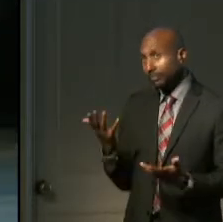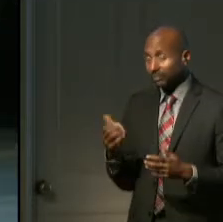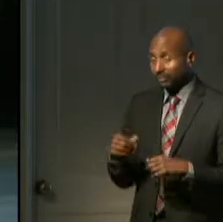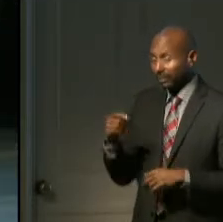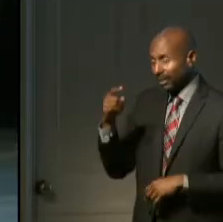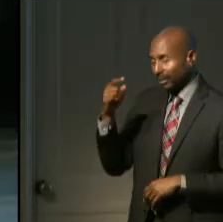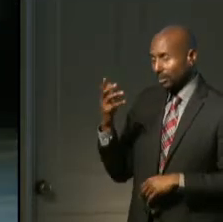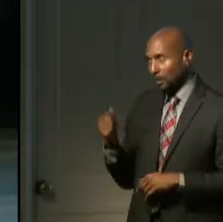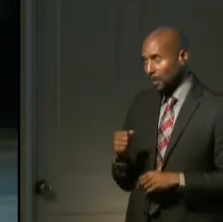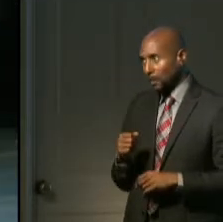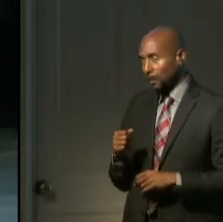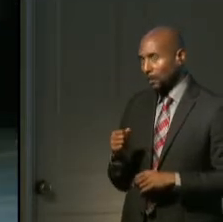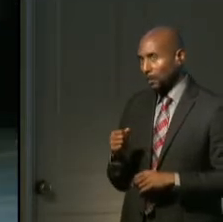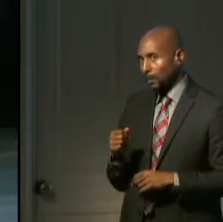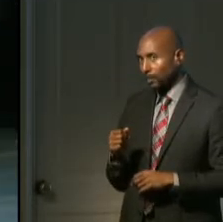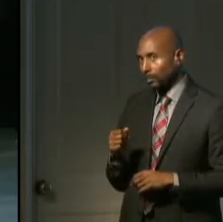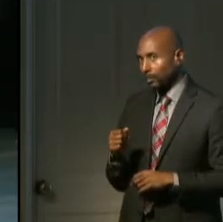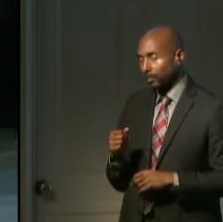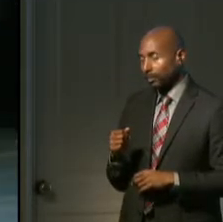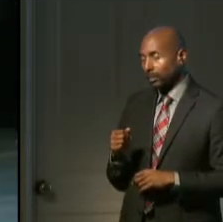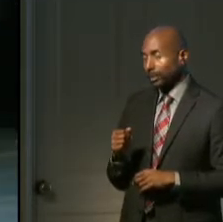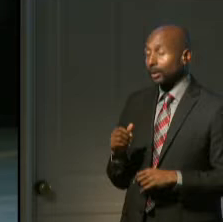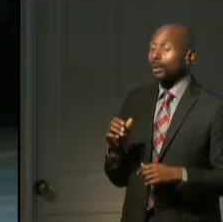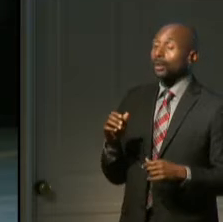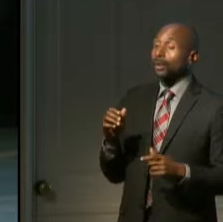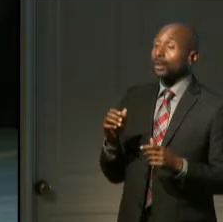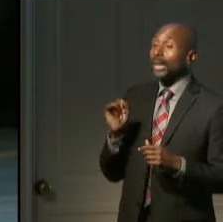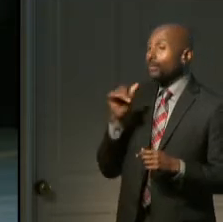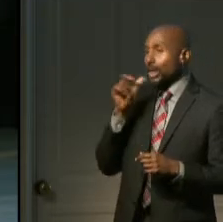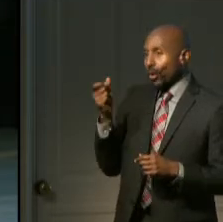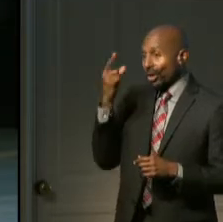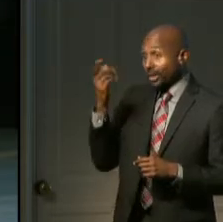I think without understanding our past,